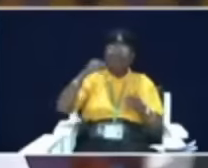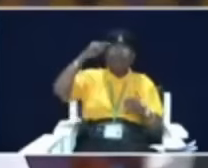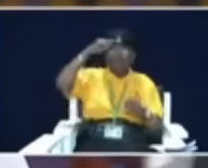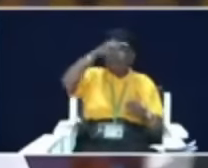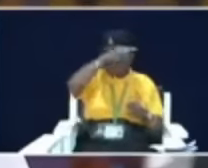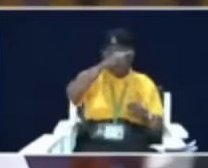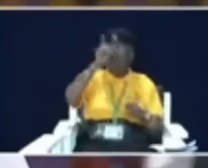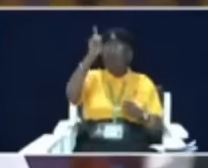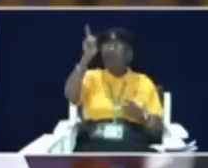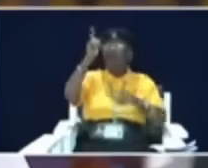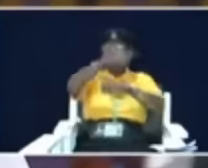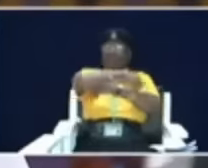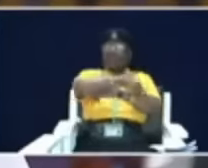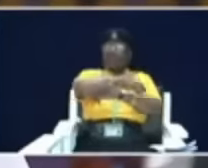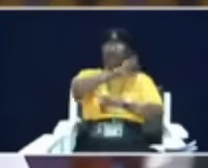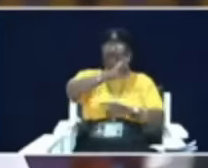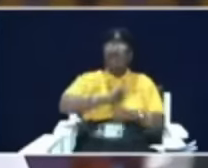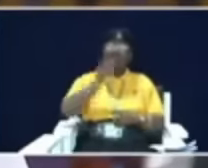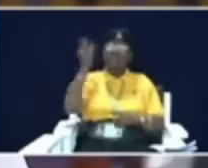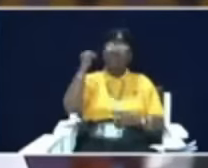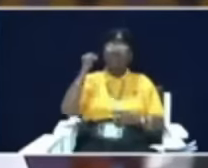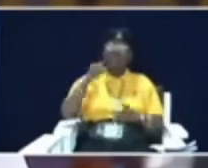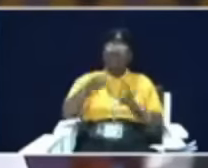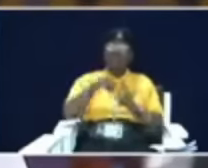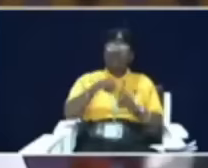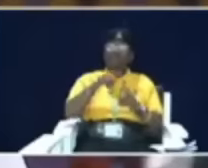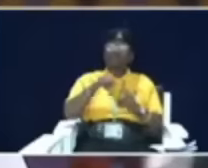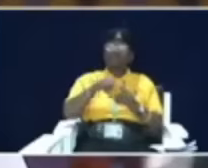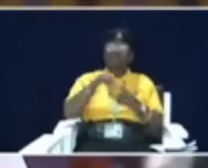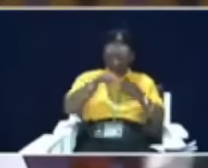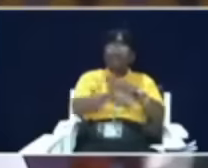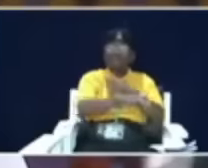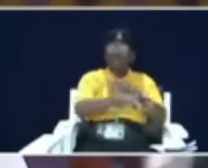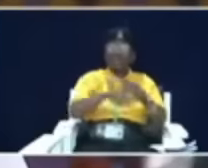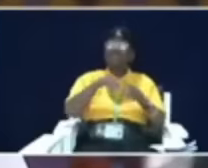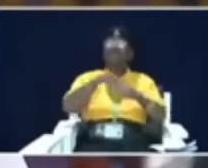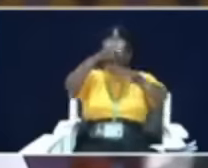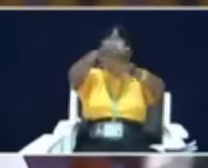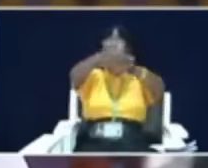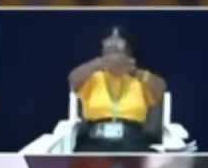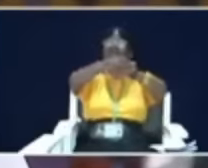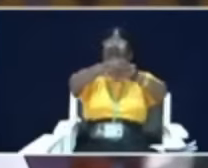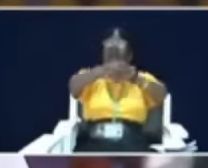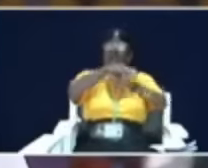Yeah. One day I was about to enter into London, and there was this